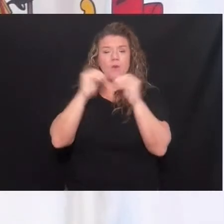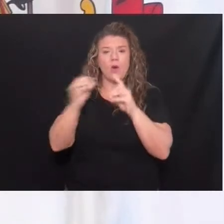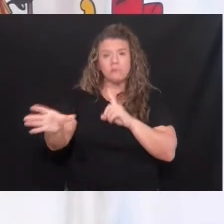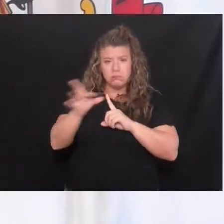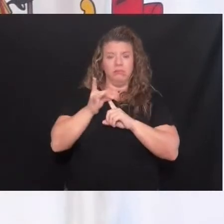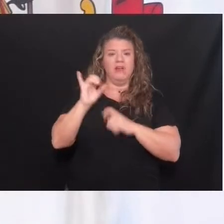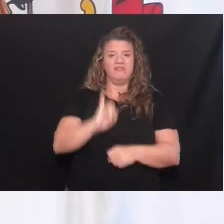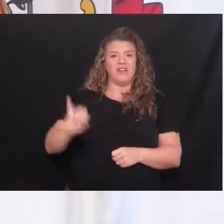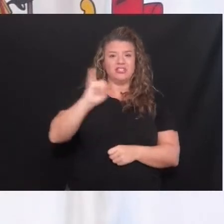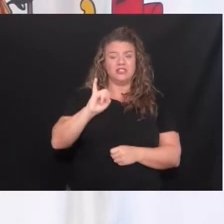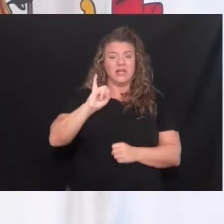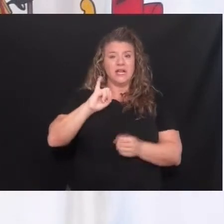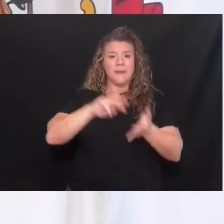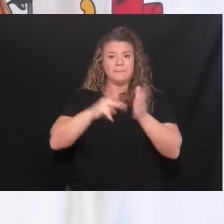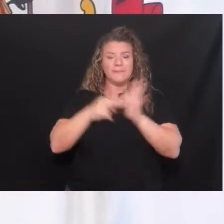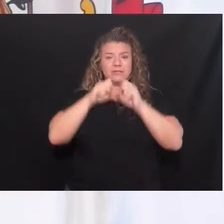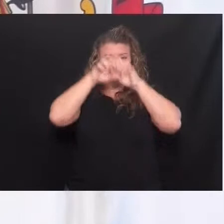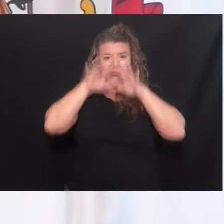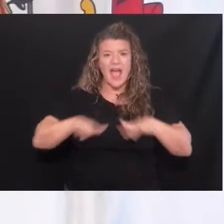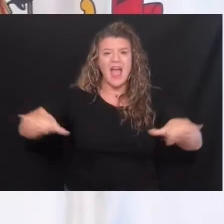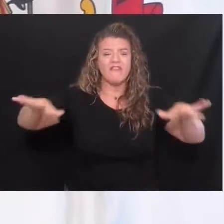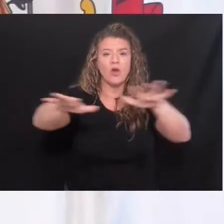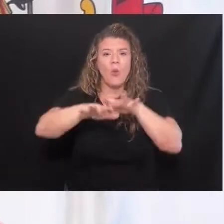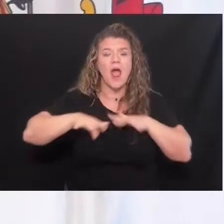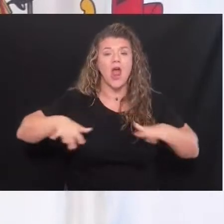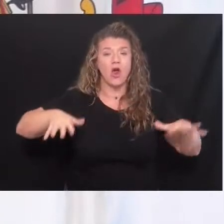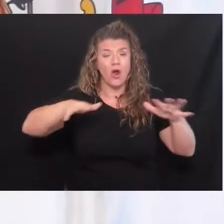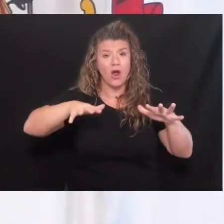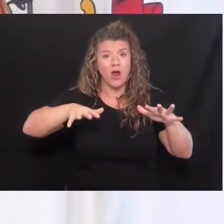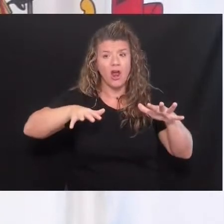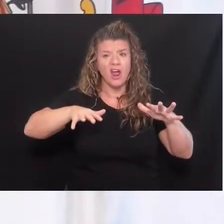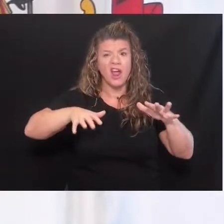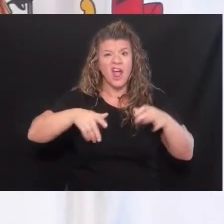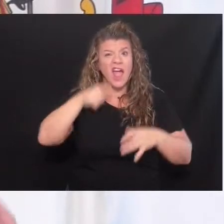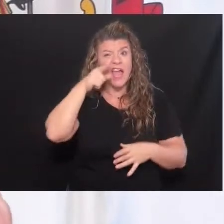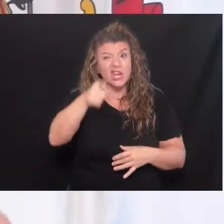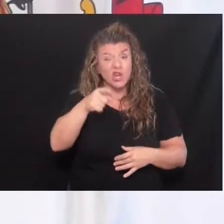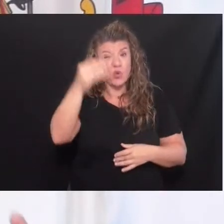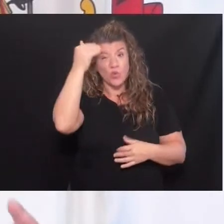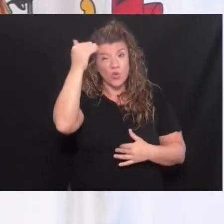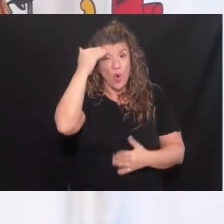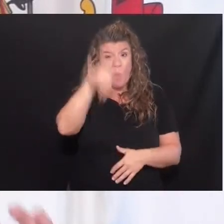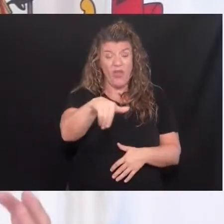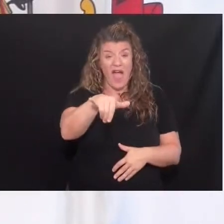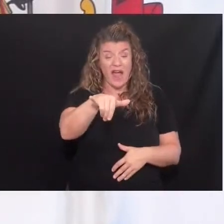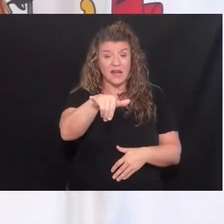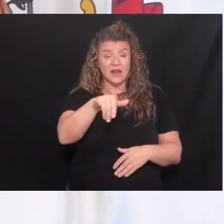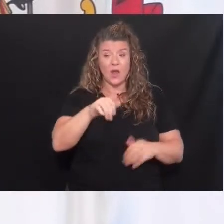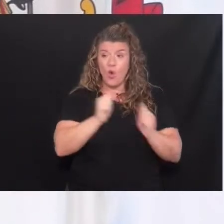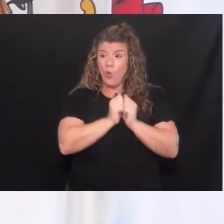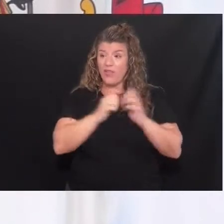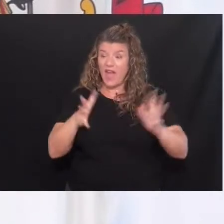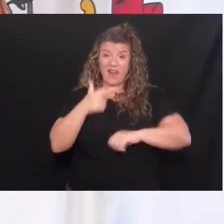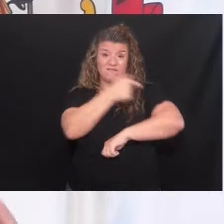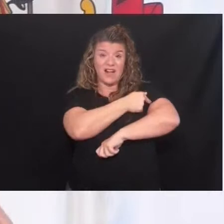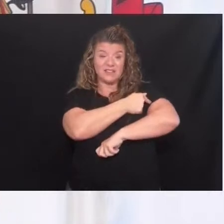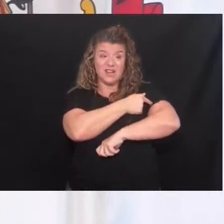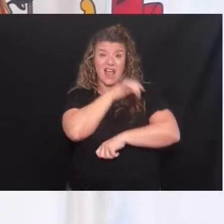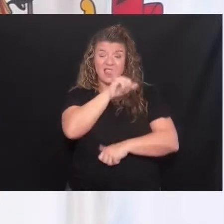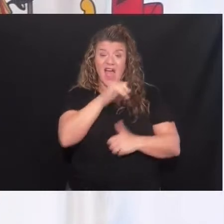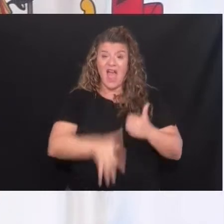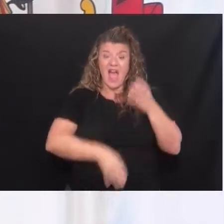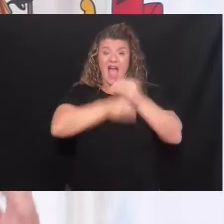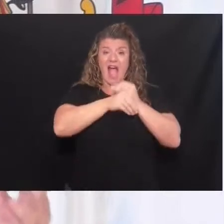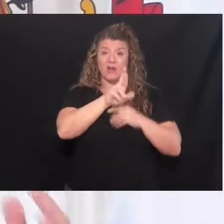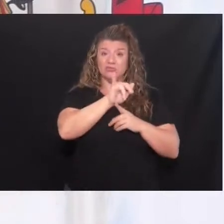everywhere. And if it's everywhere and you take that level of risk, the only thing in the world that is